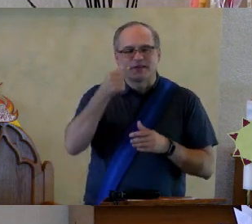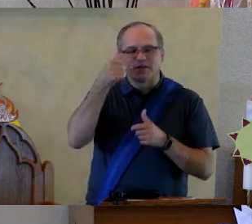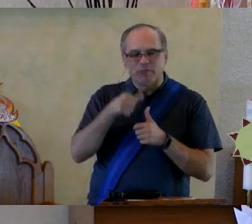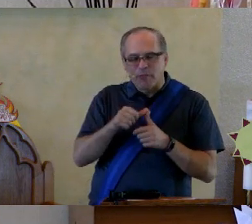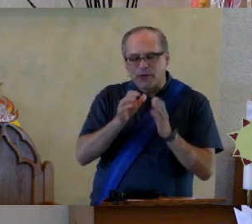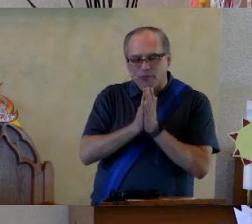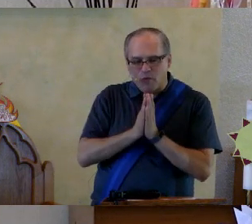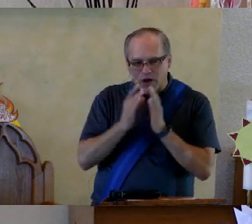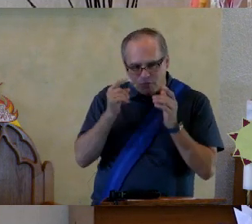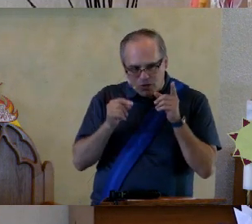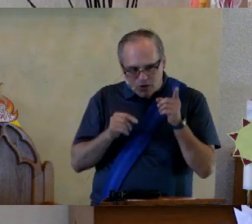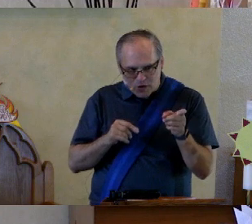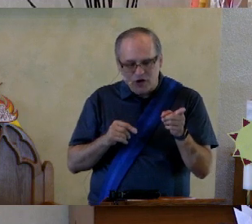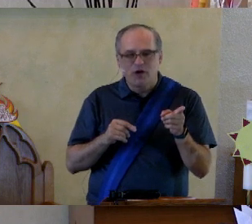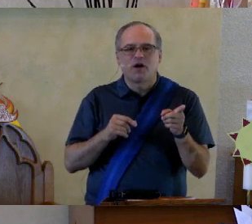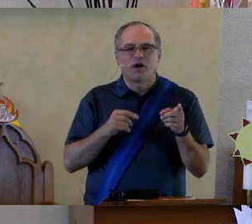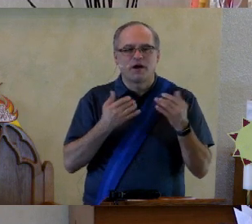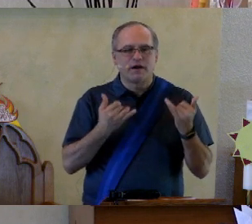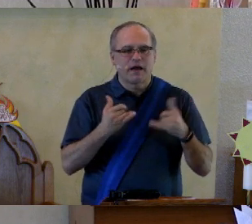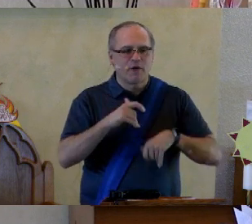we have our time of centering now.